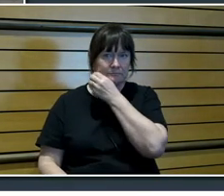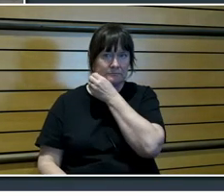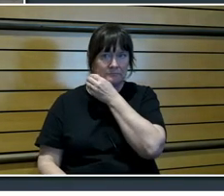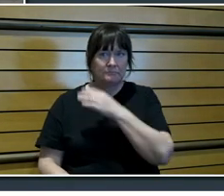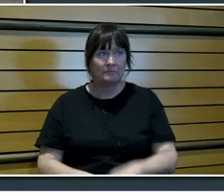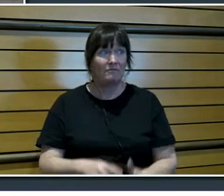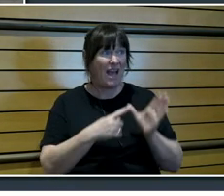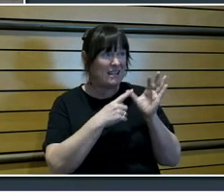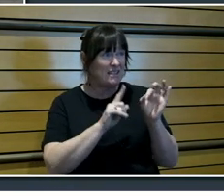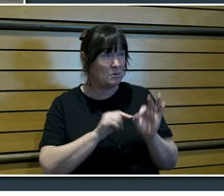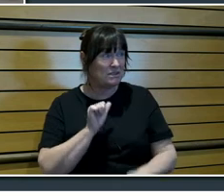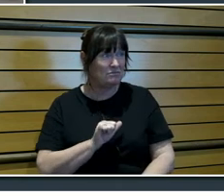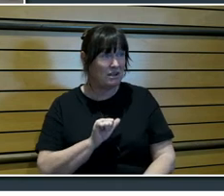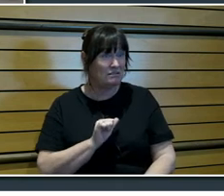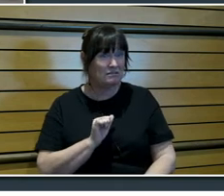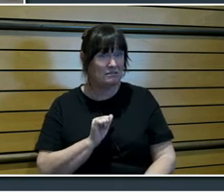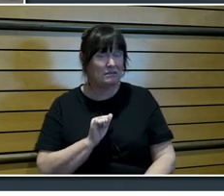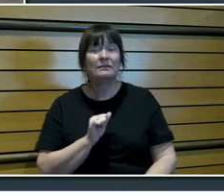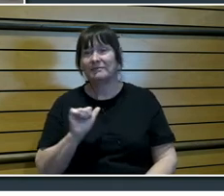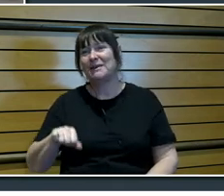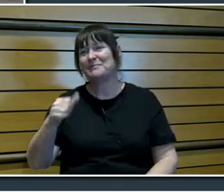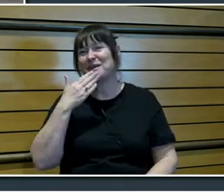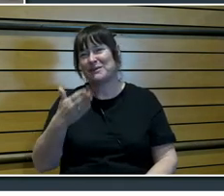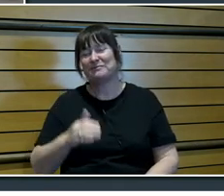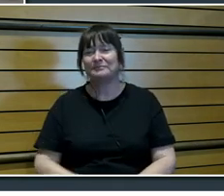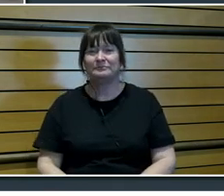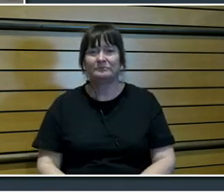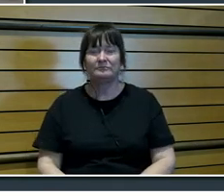Have I answered you? Thank you, Pat.